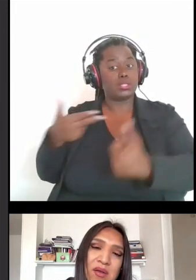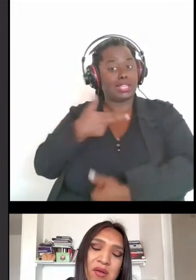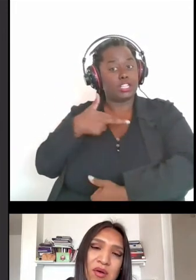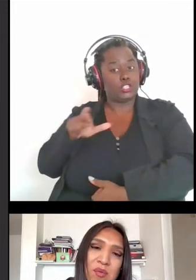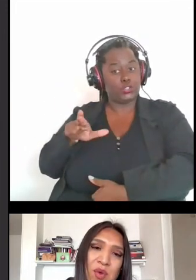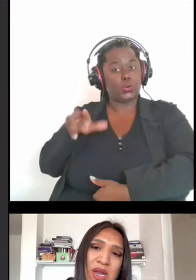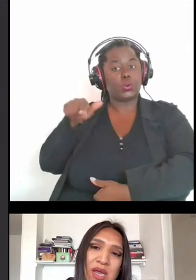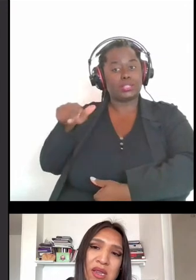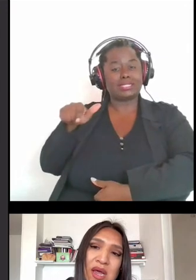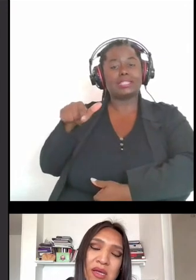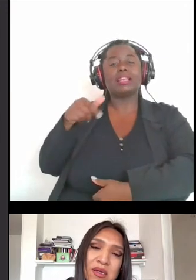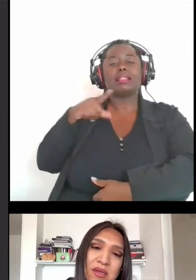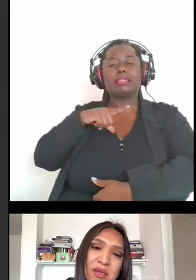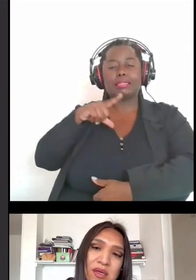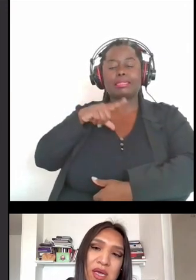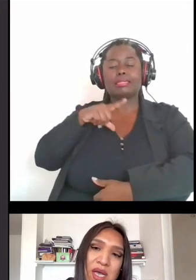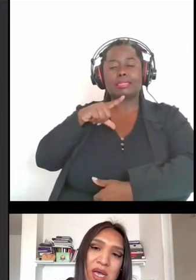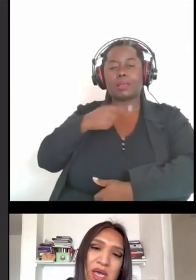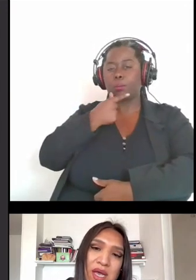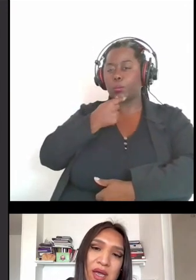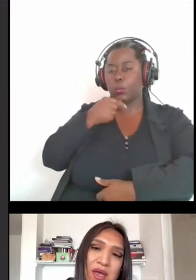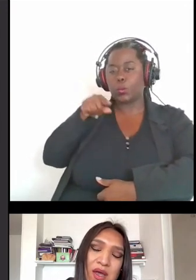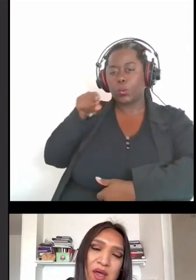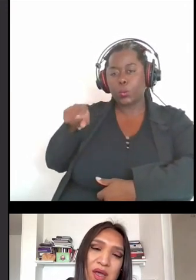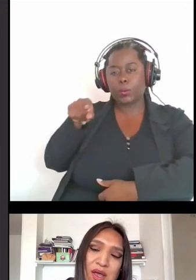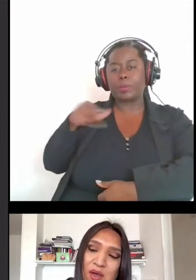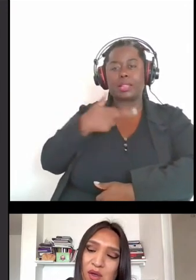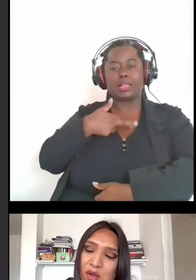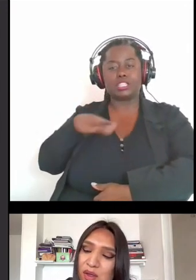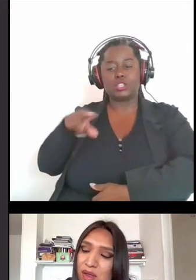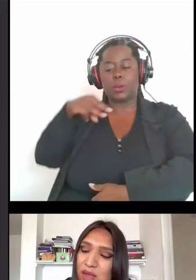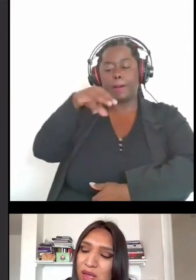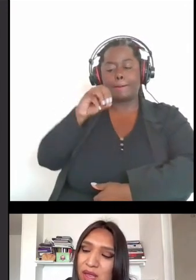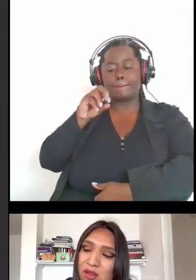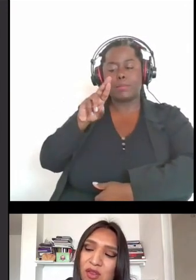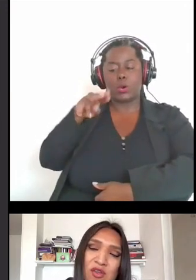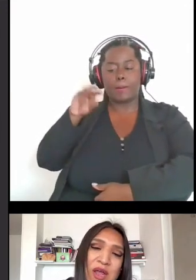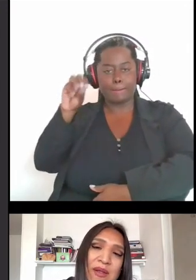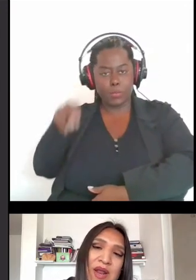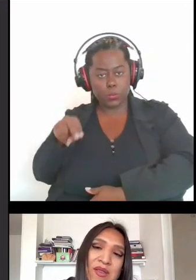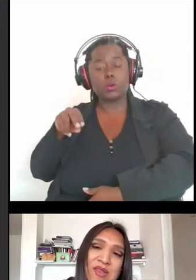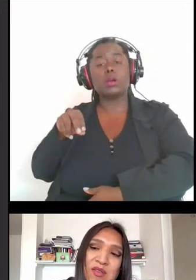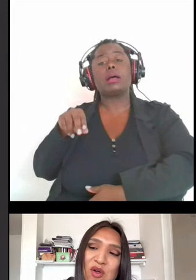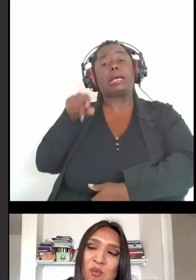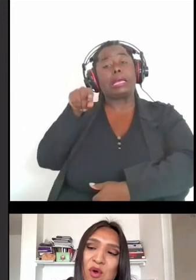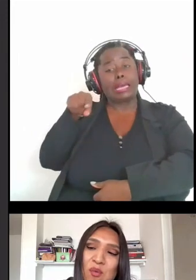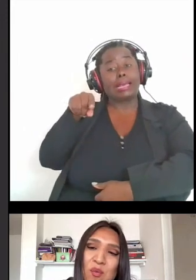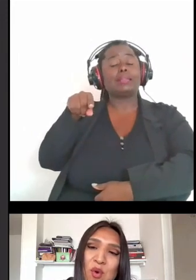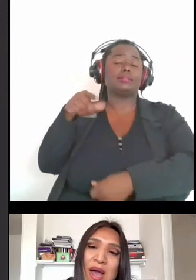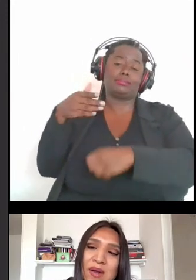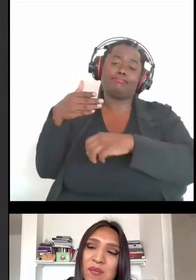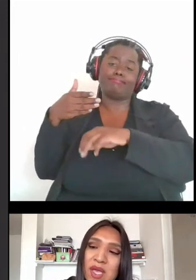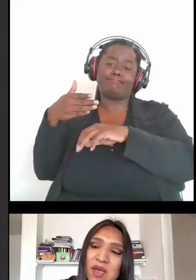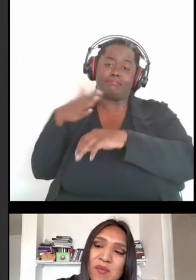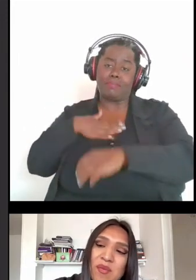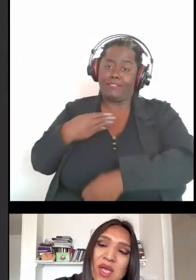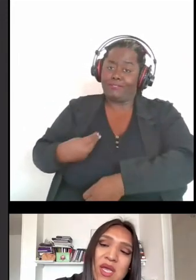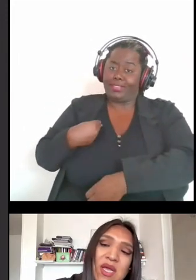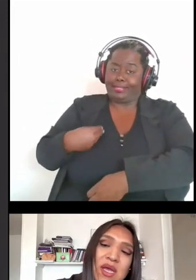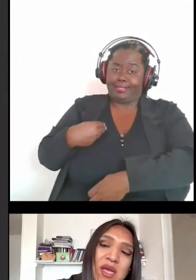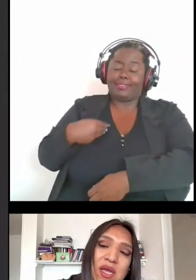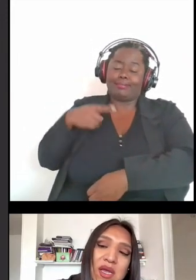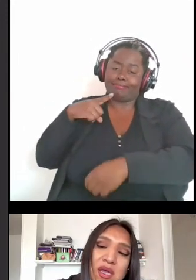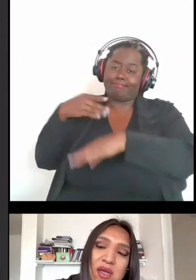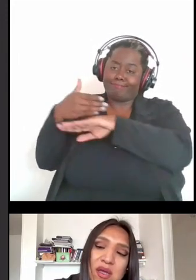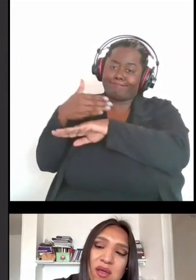a lot with religious images and Mormon devouts were part of my life and that was not a very part of